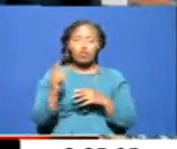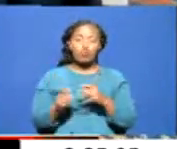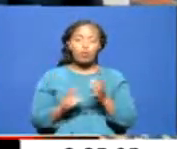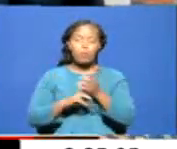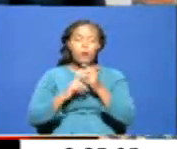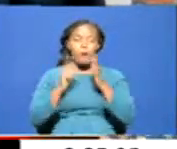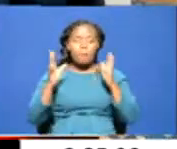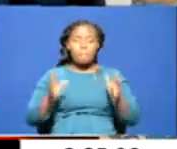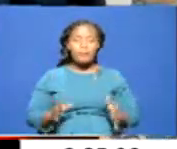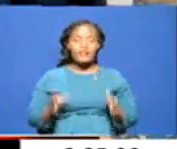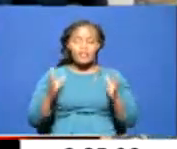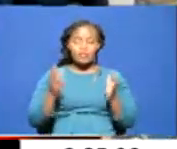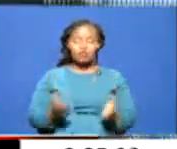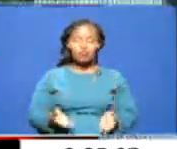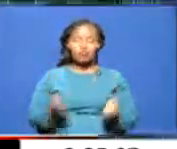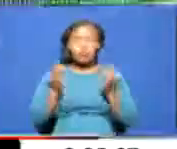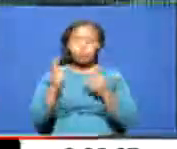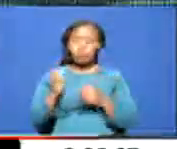the ecosystem.